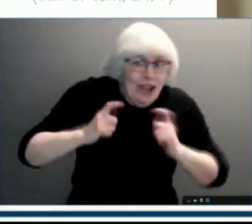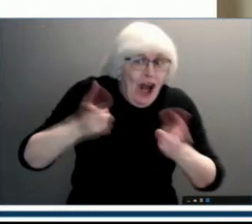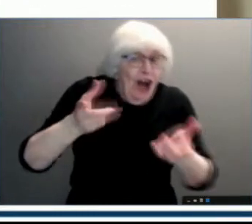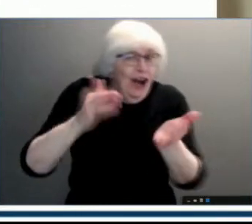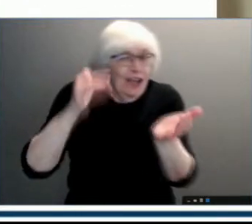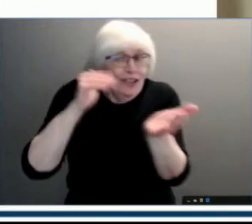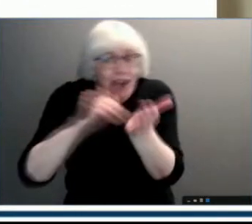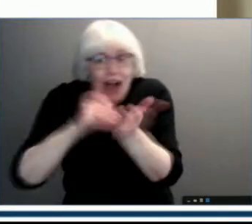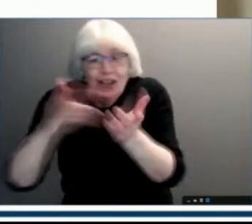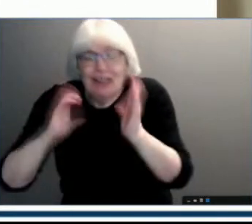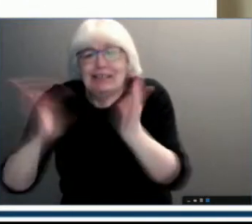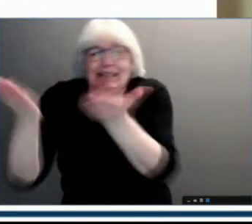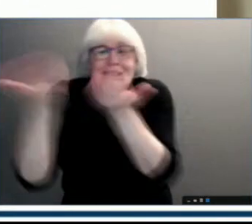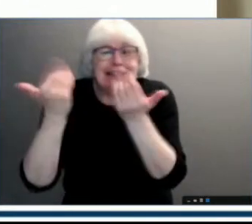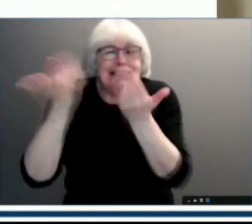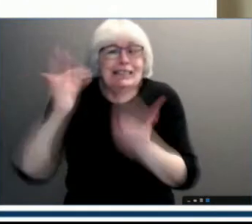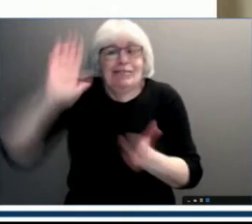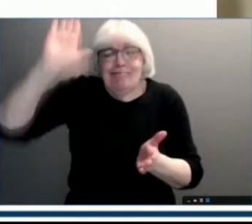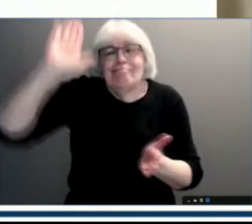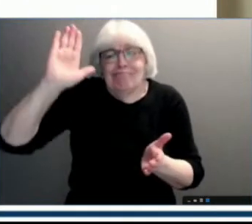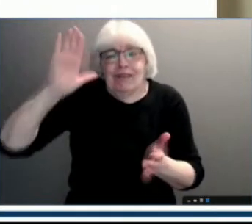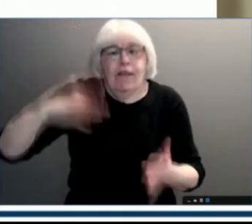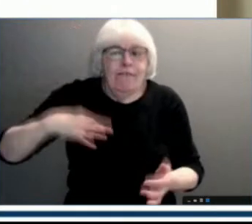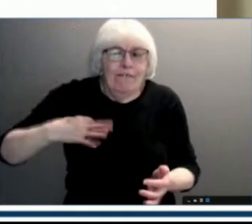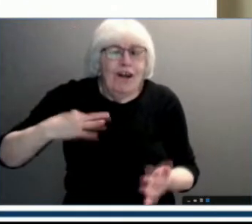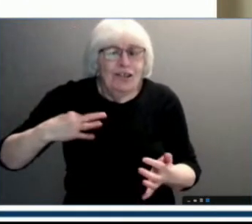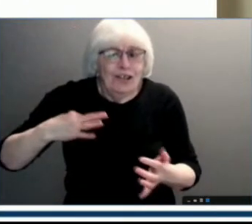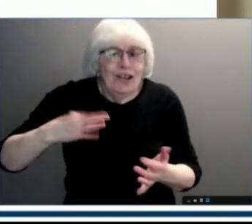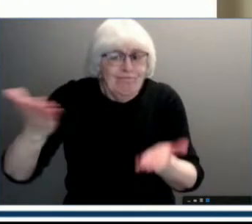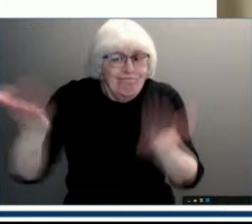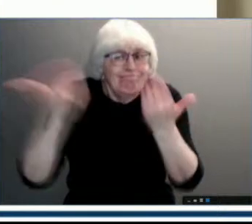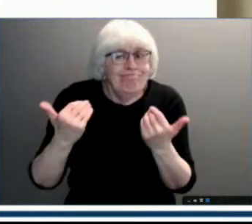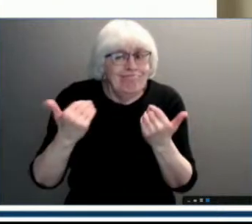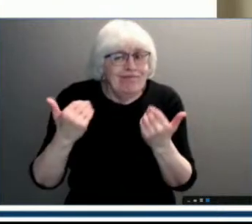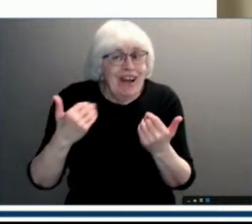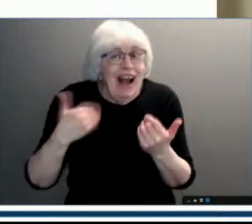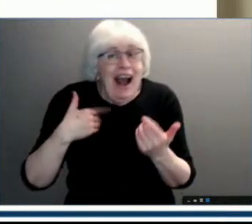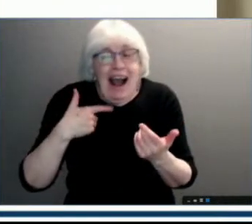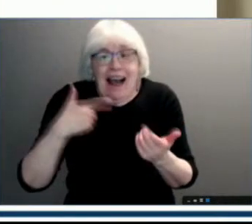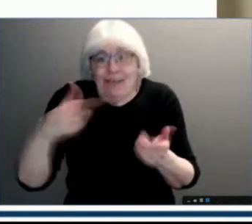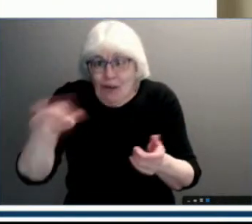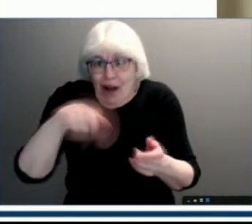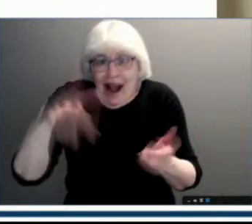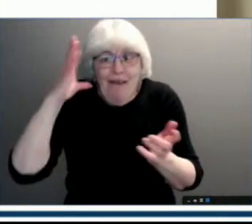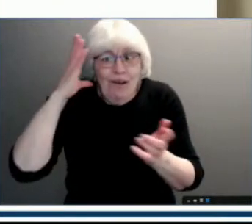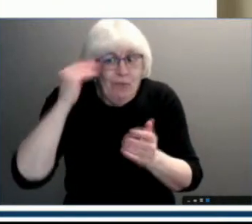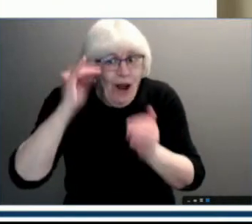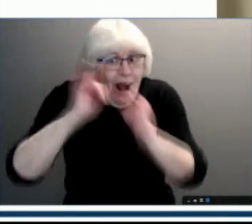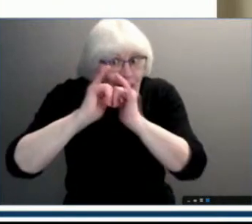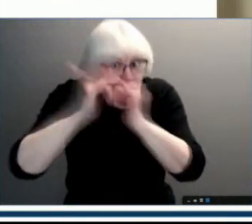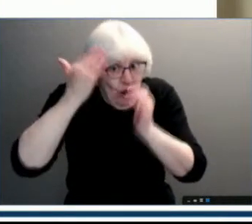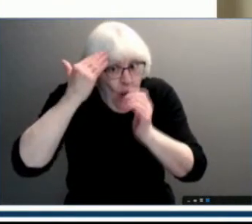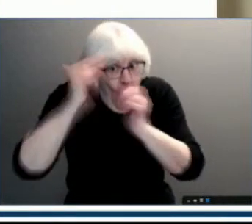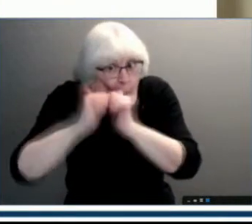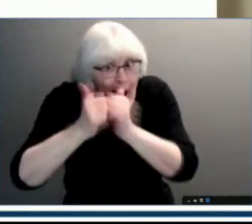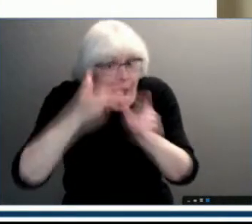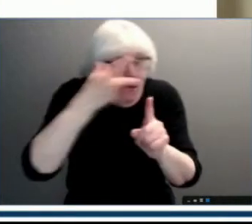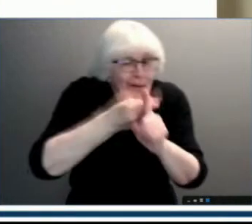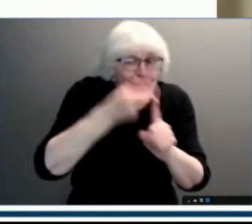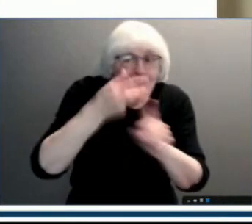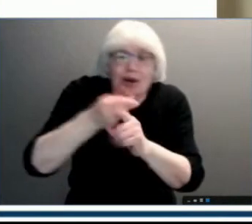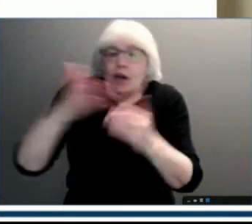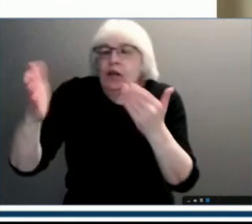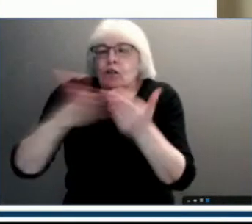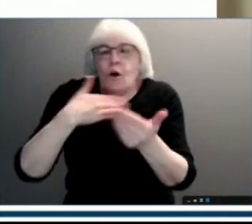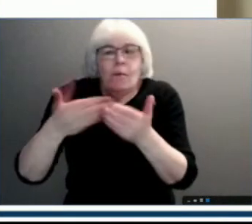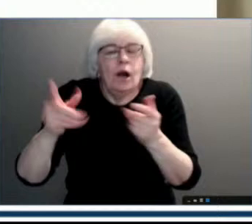your hand up. Or if you have experience immunizing, whether you're currently working, a student, retired, whatever the case may be, please